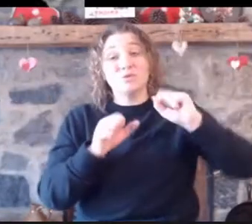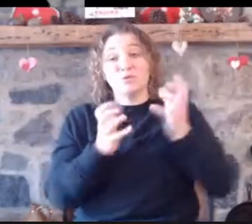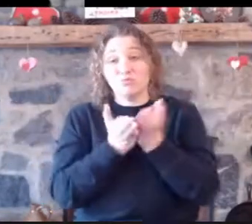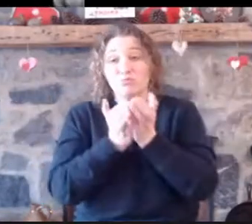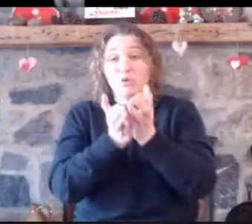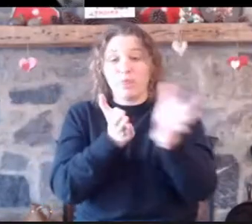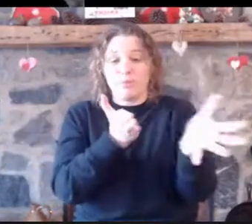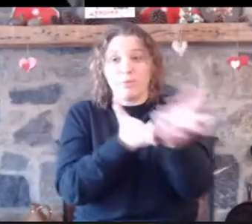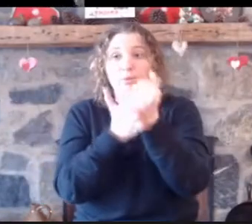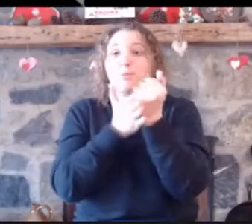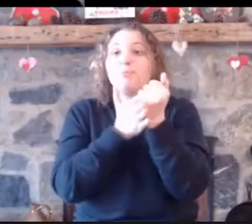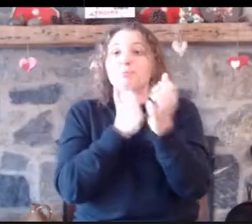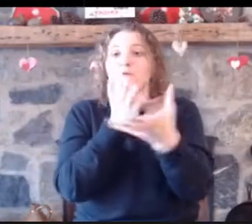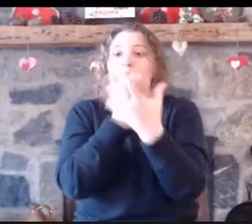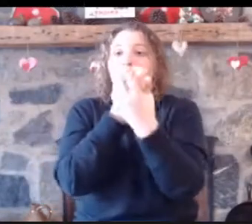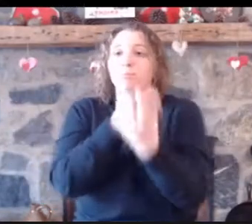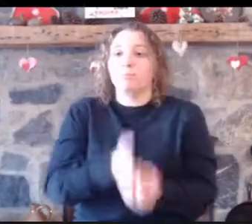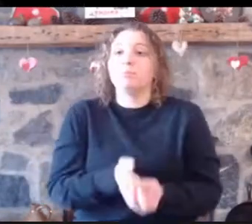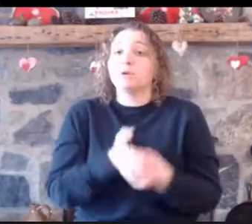Geronimo.